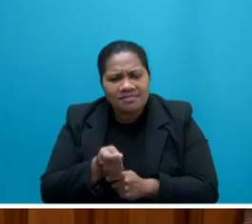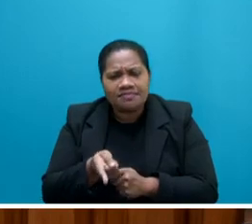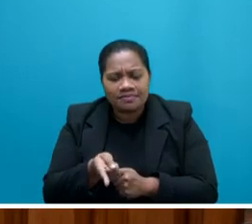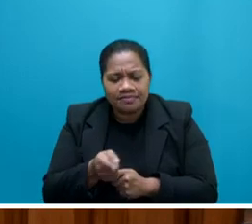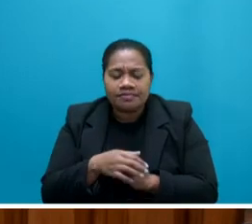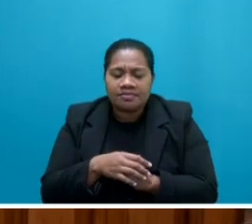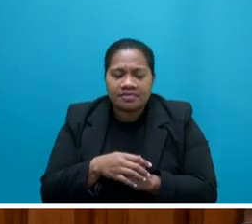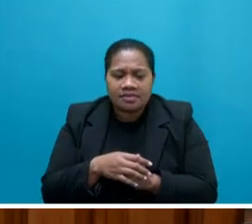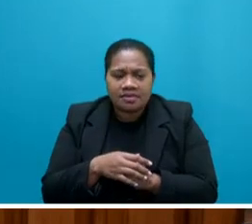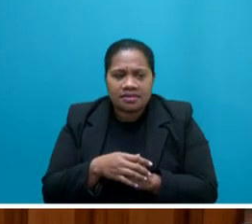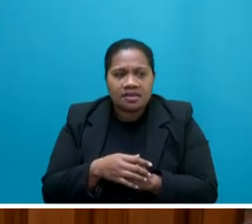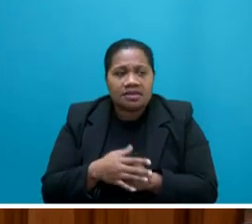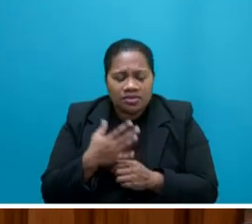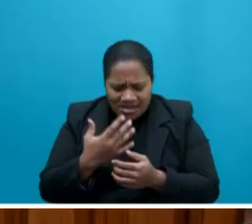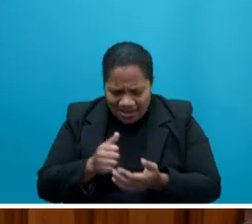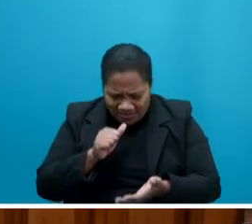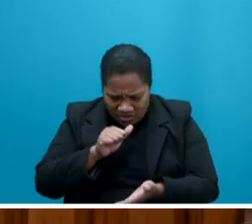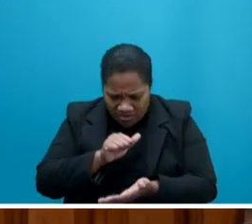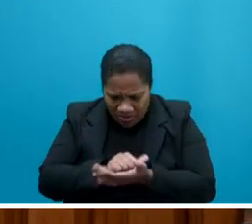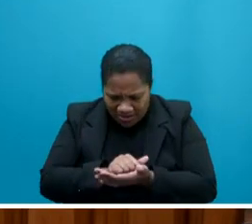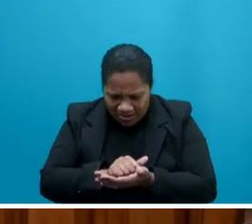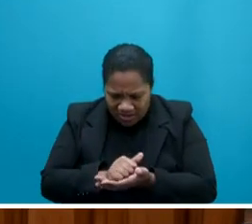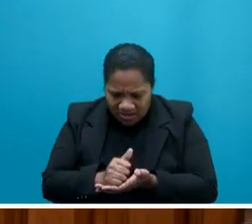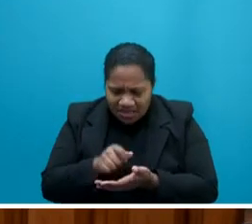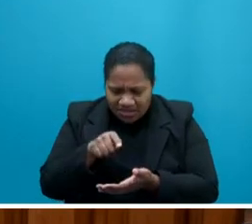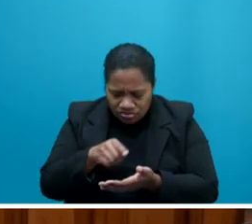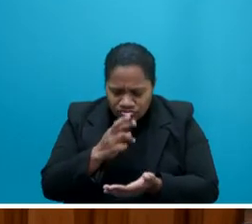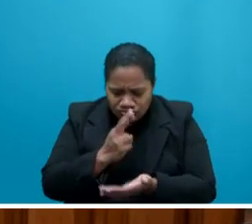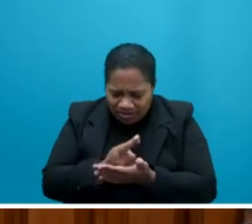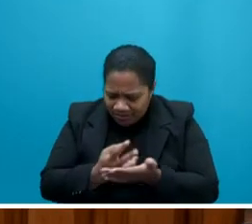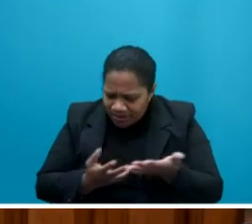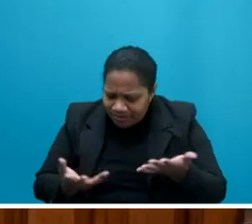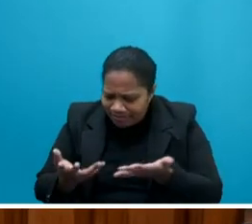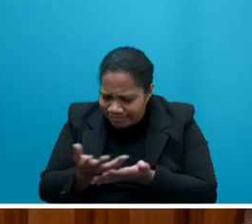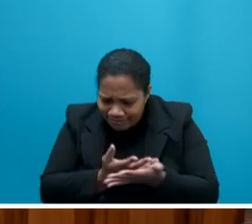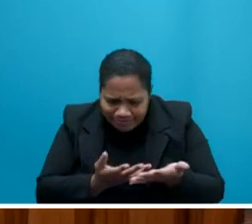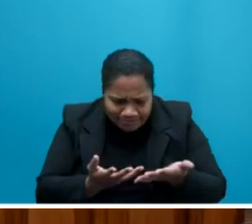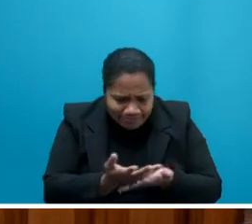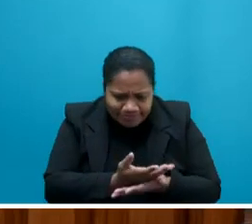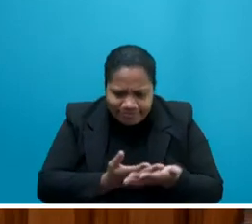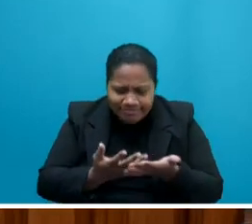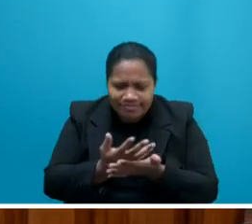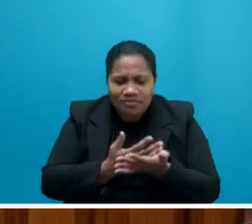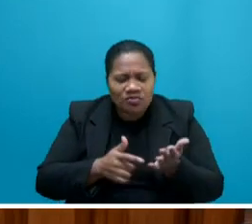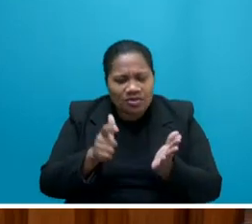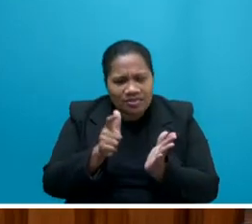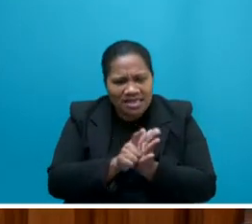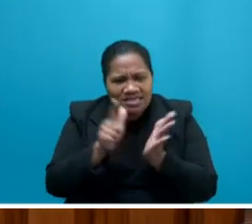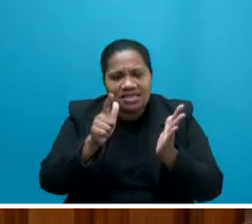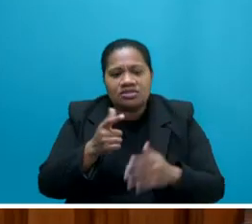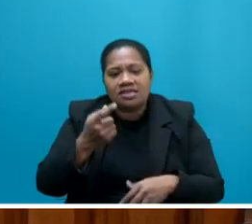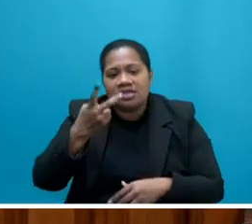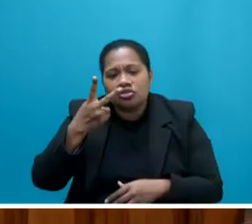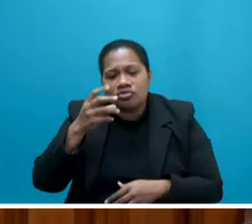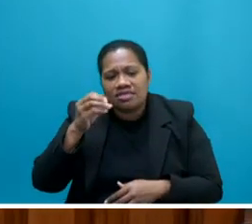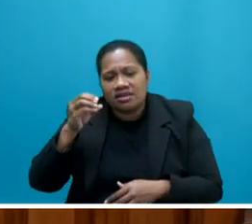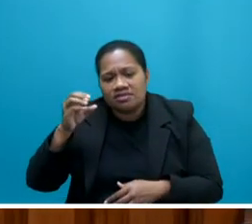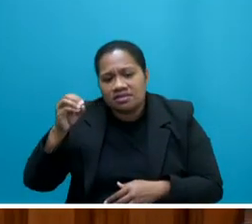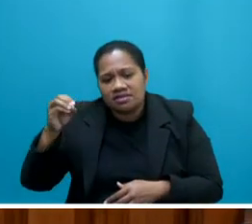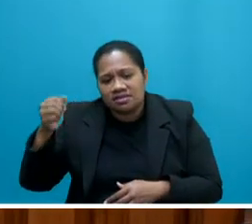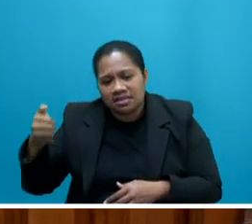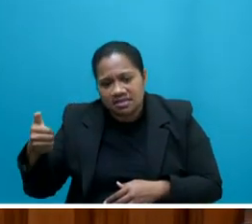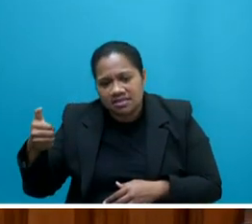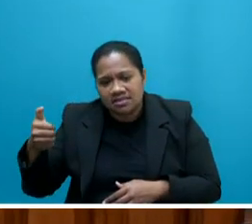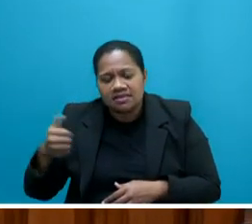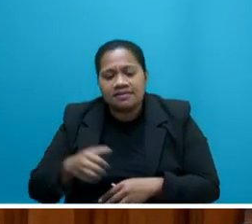rights, which has been grossly compromised by the successive legislation since 2006. Secondly, let me draw